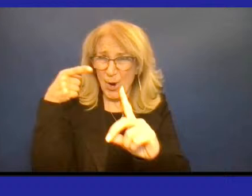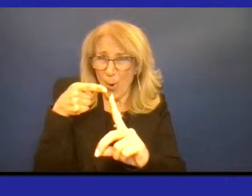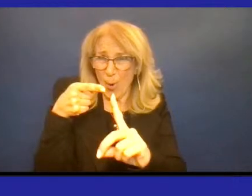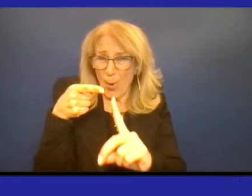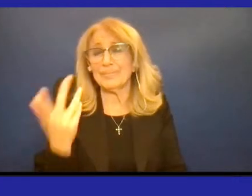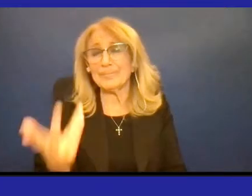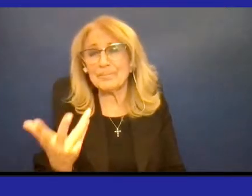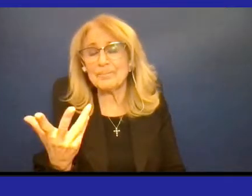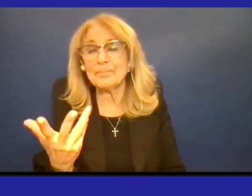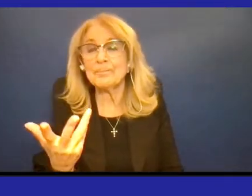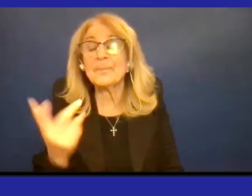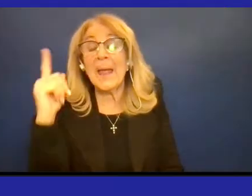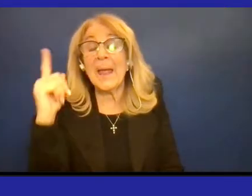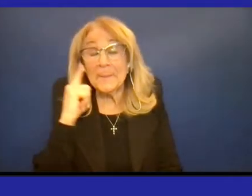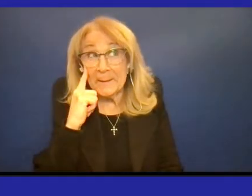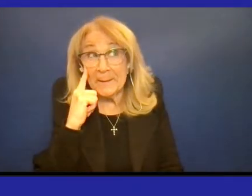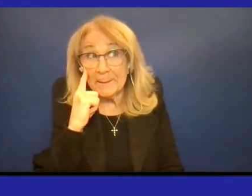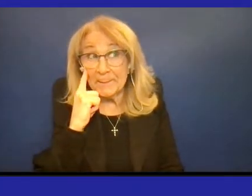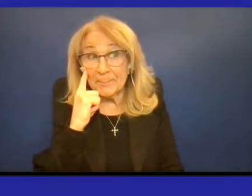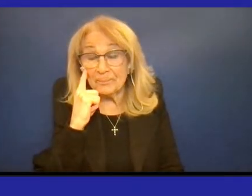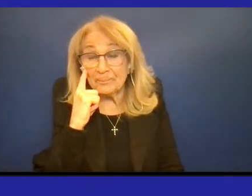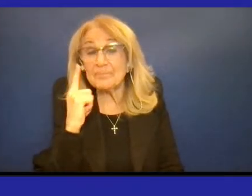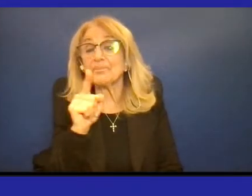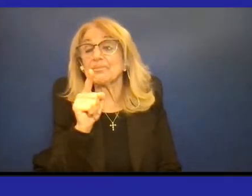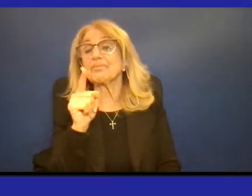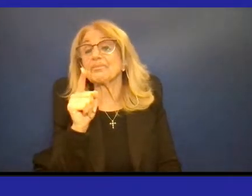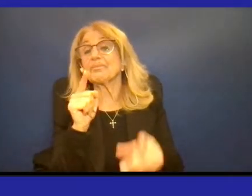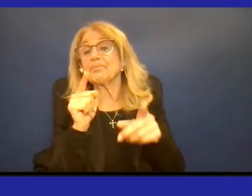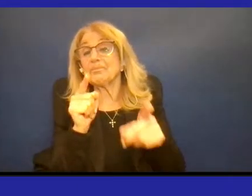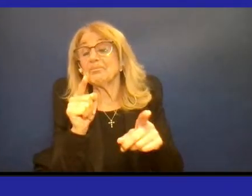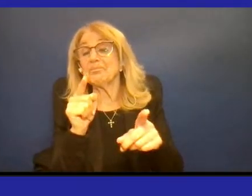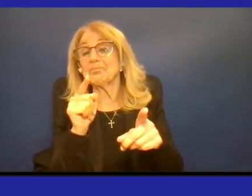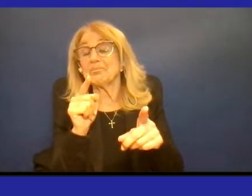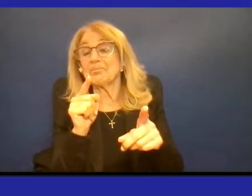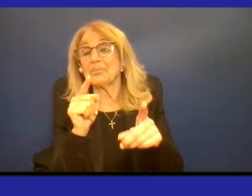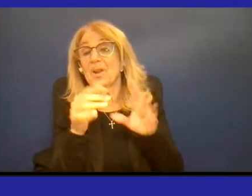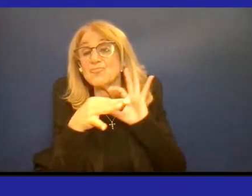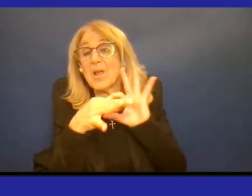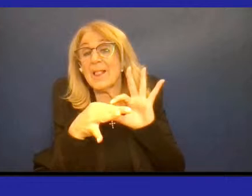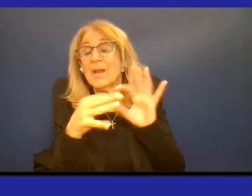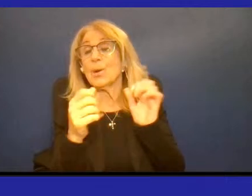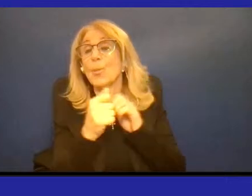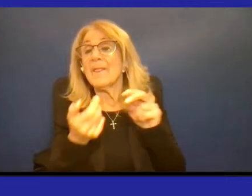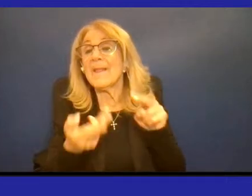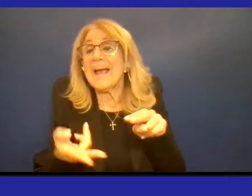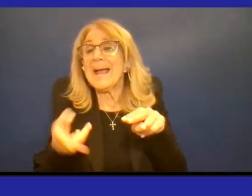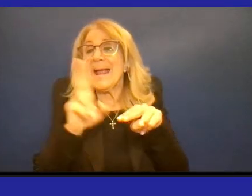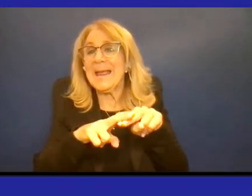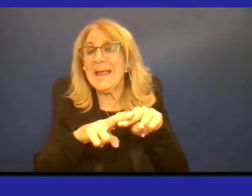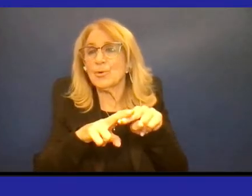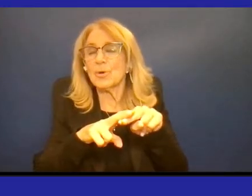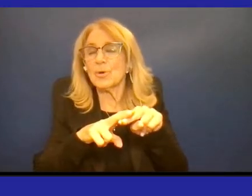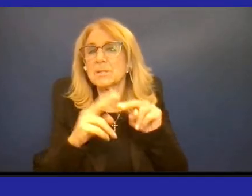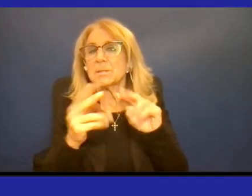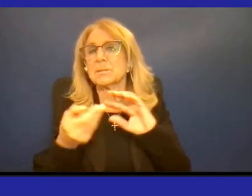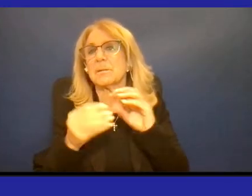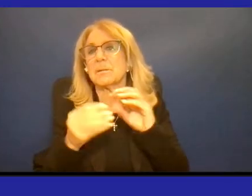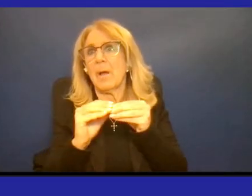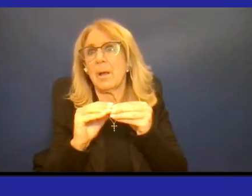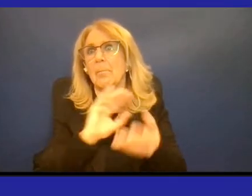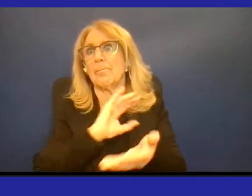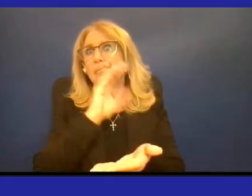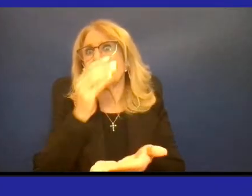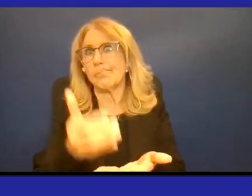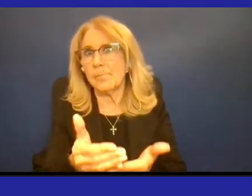I think a lot of these have to do with increased volume, which is leading to more boarding in